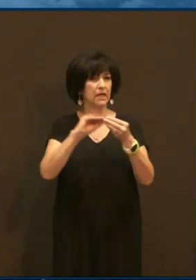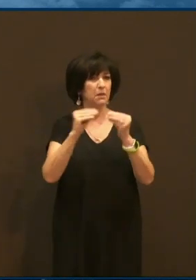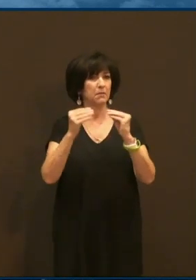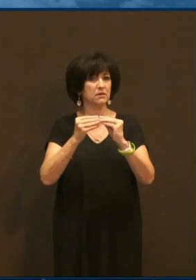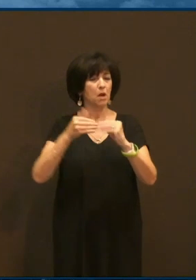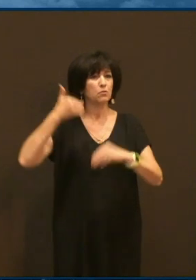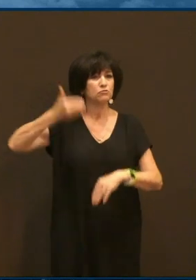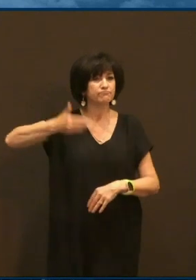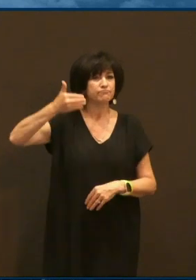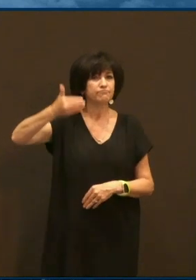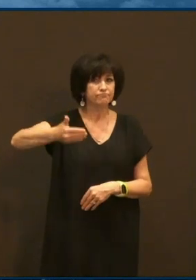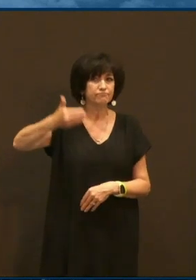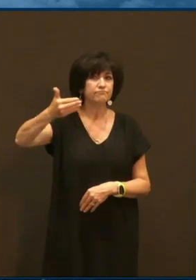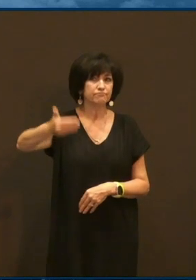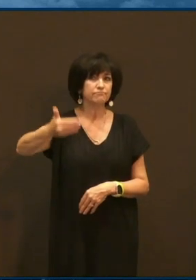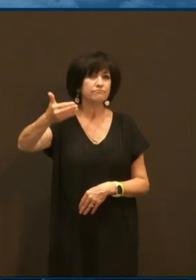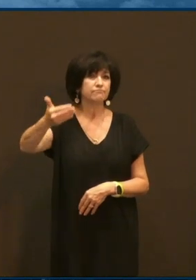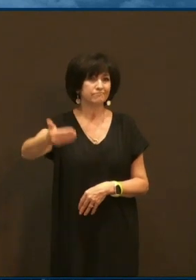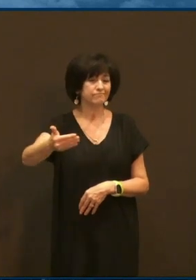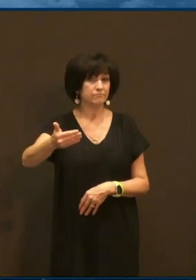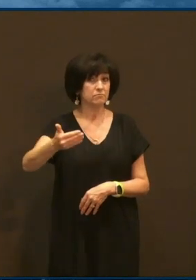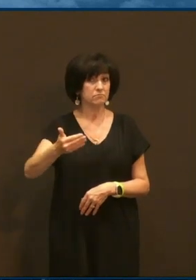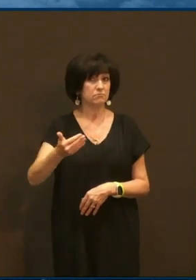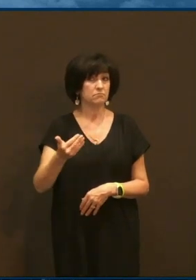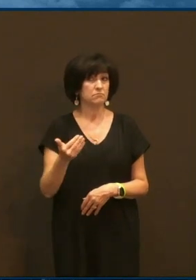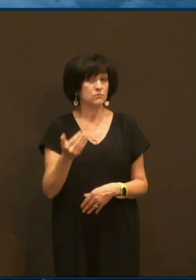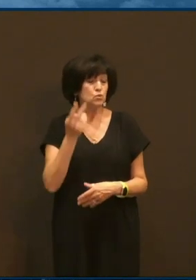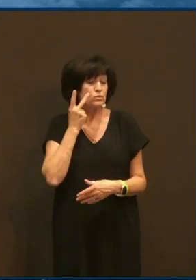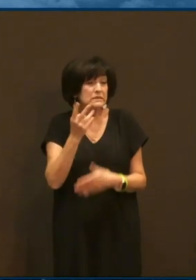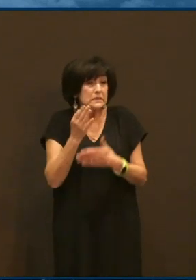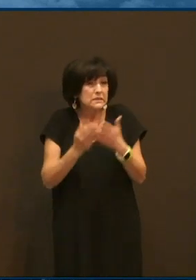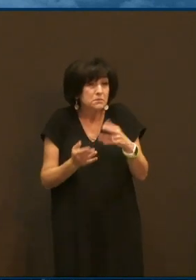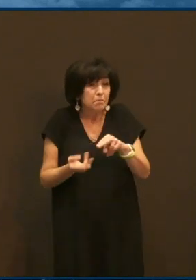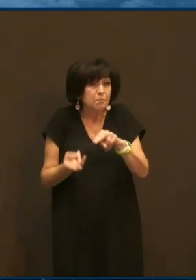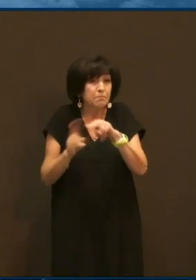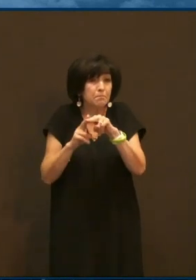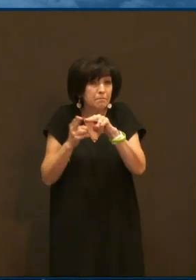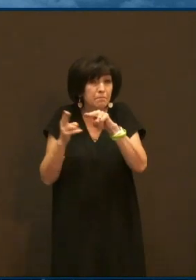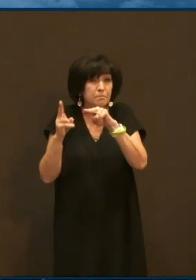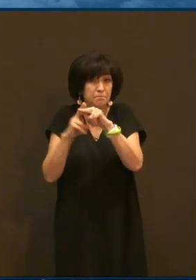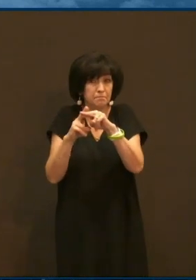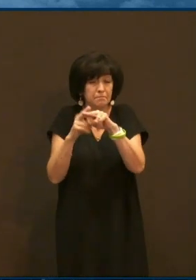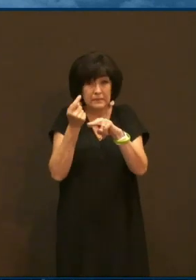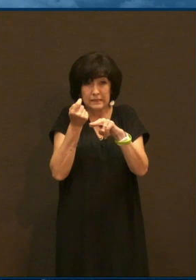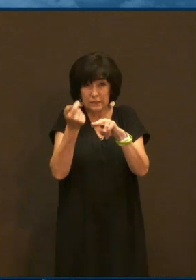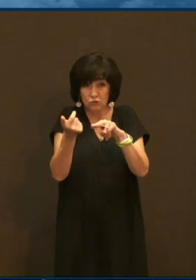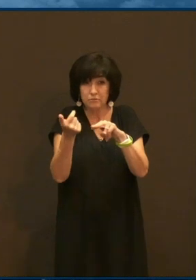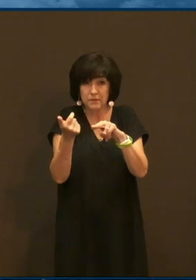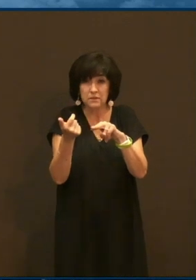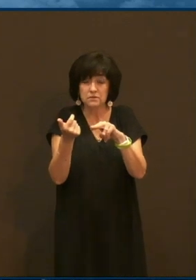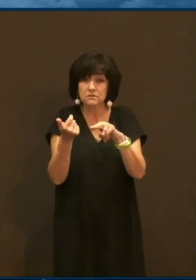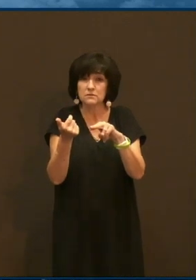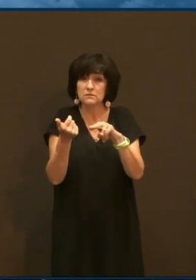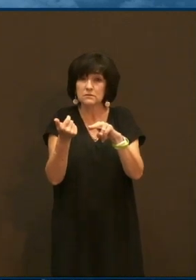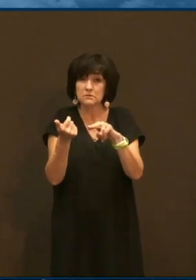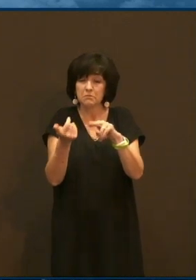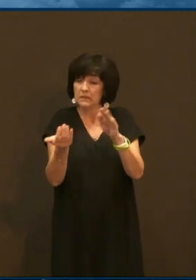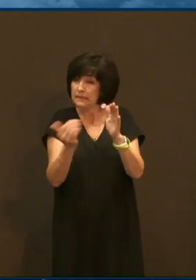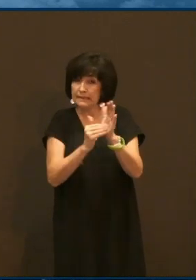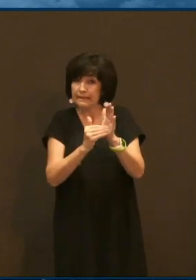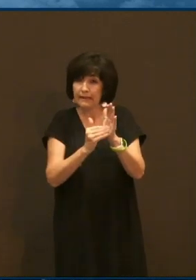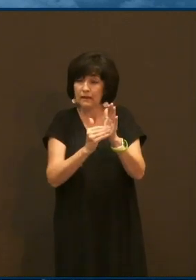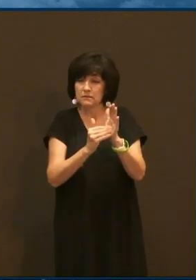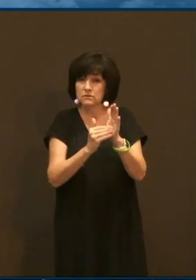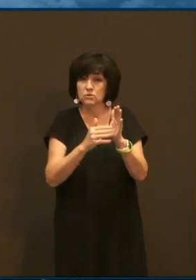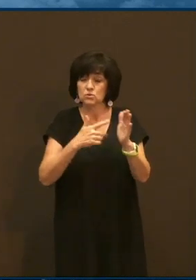which is where we'd like to see it. It is increasing a little bit. And again, our focus is on the